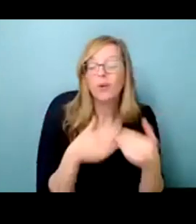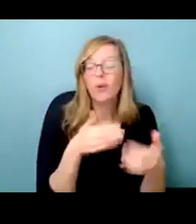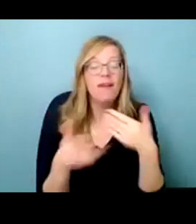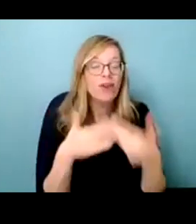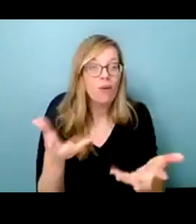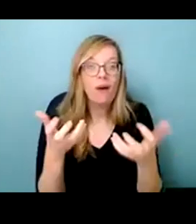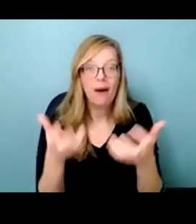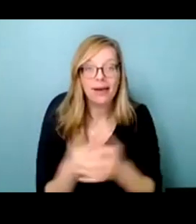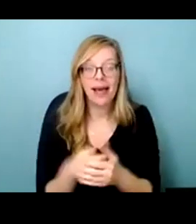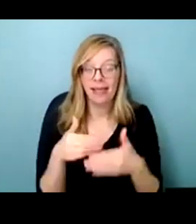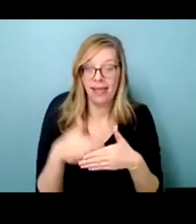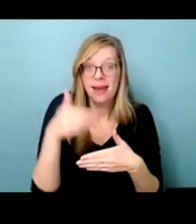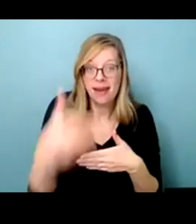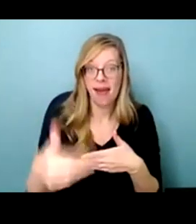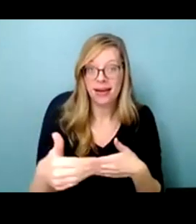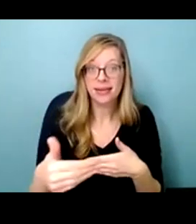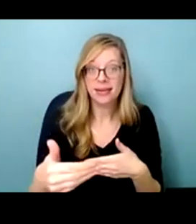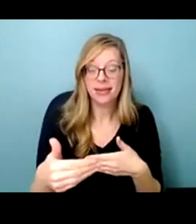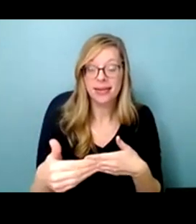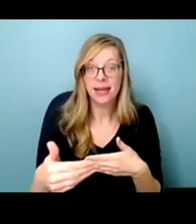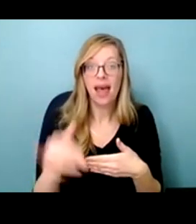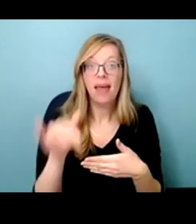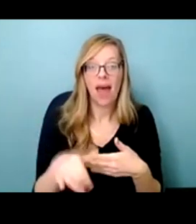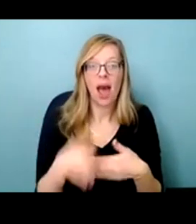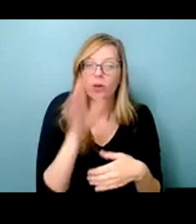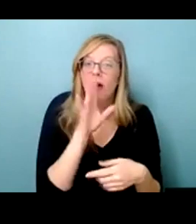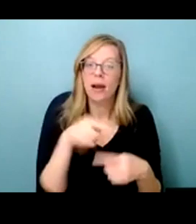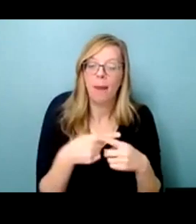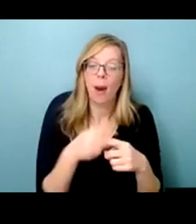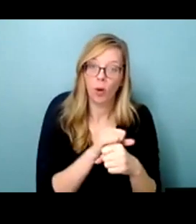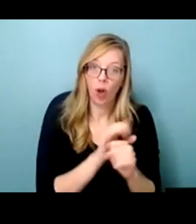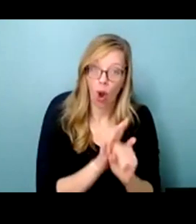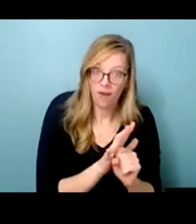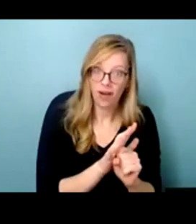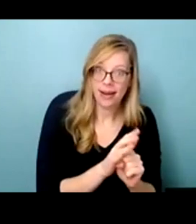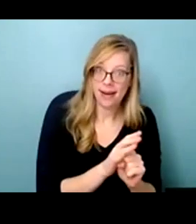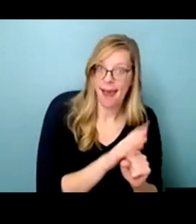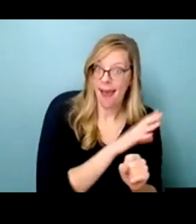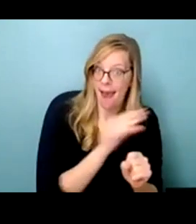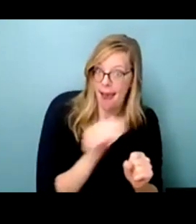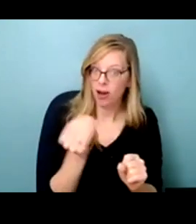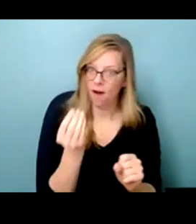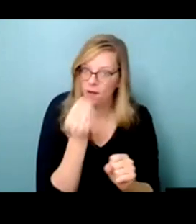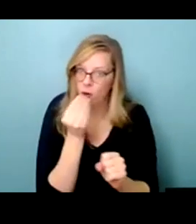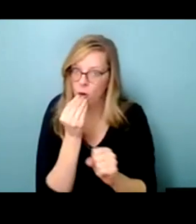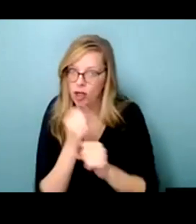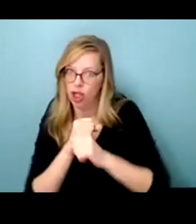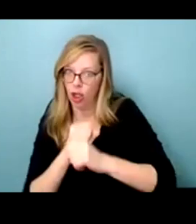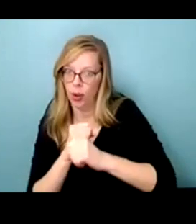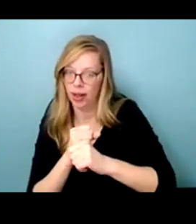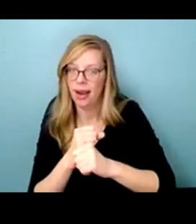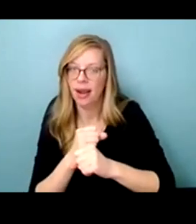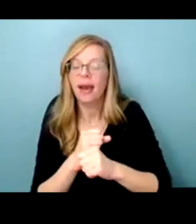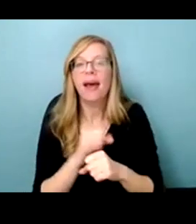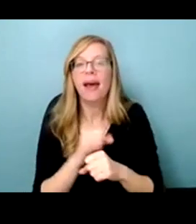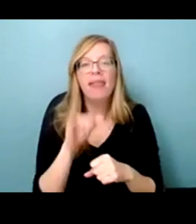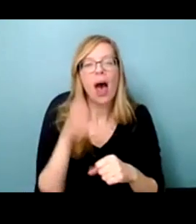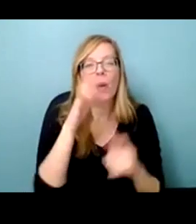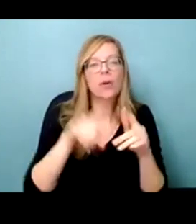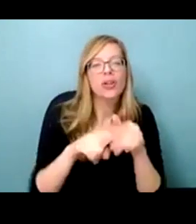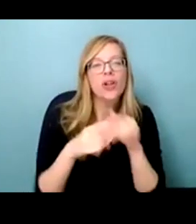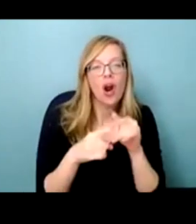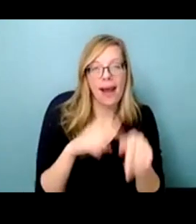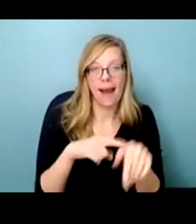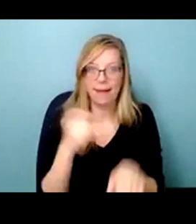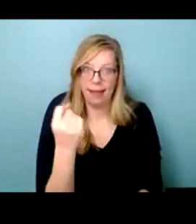Our next session is COVID-19 and food security from emergency to equity. So that is starting at 11